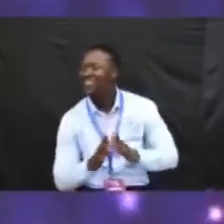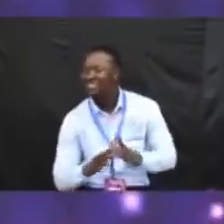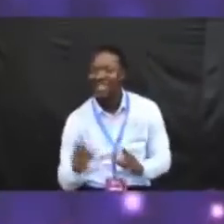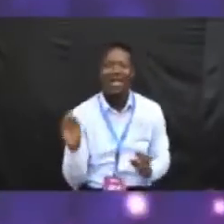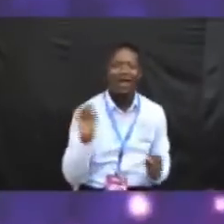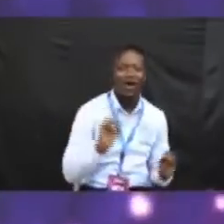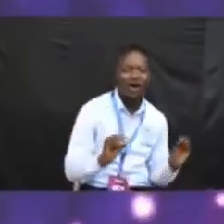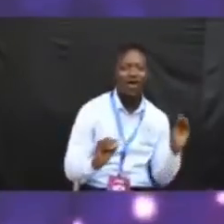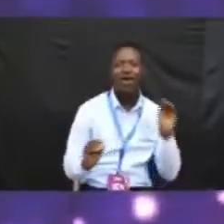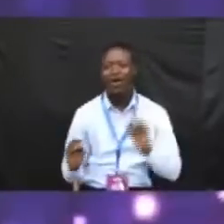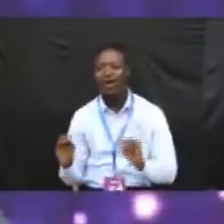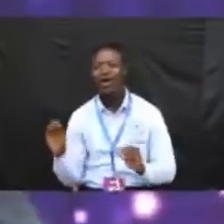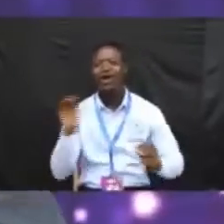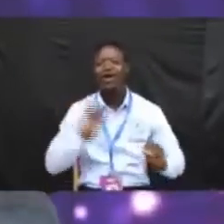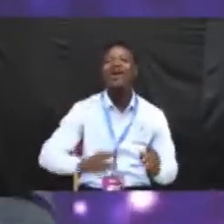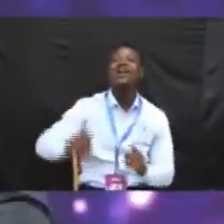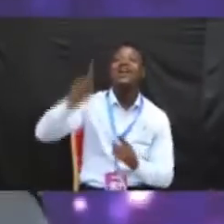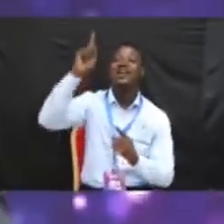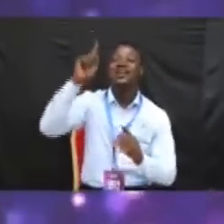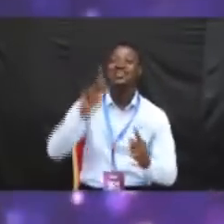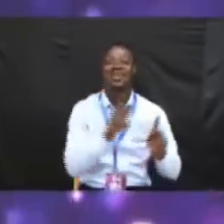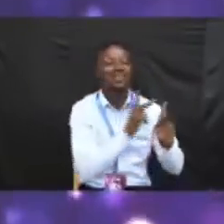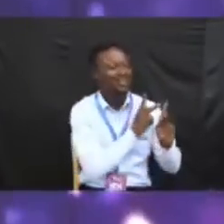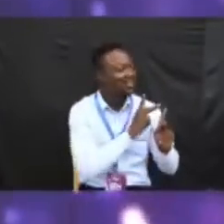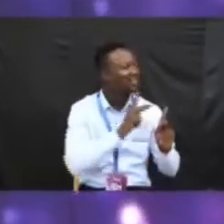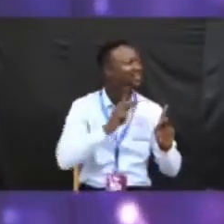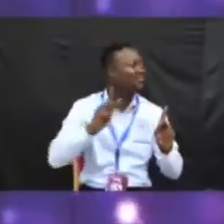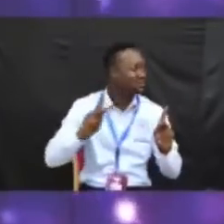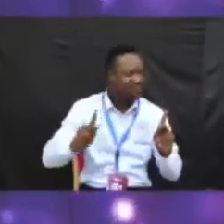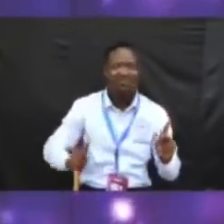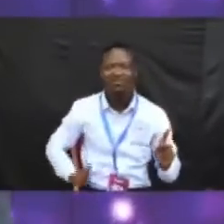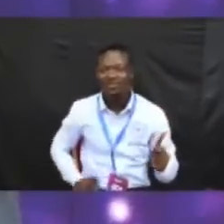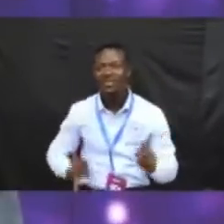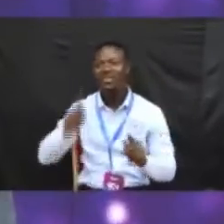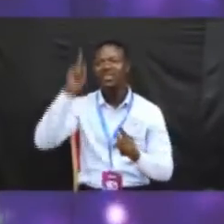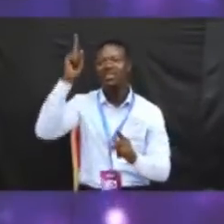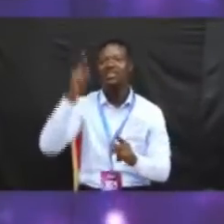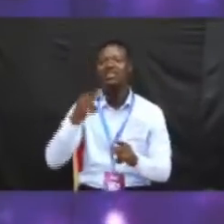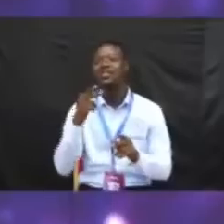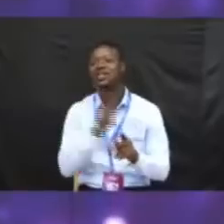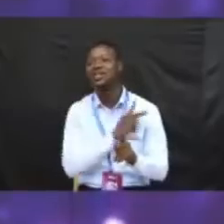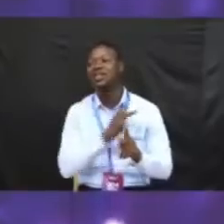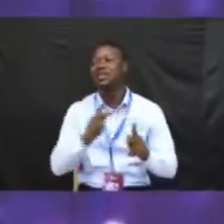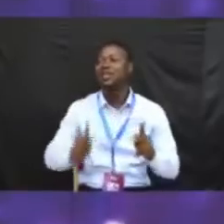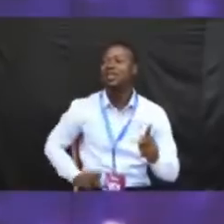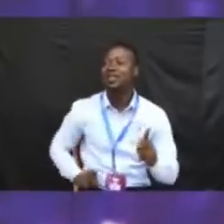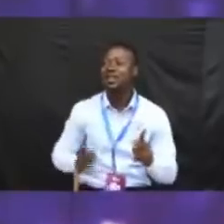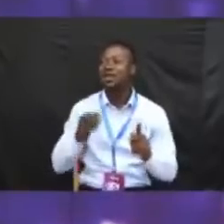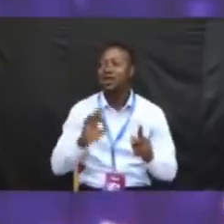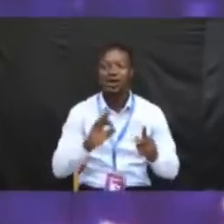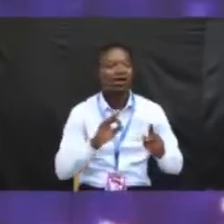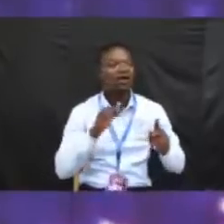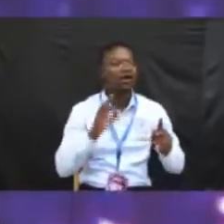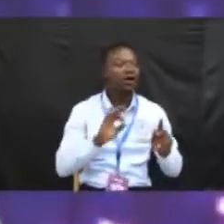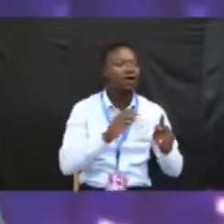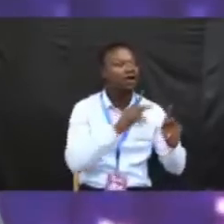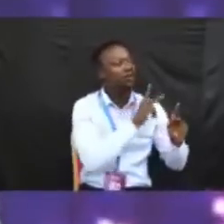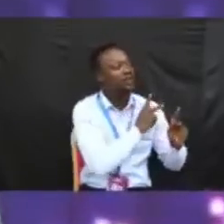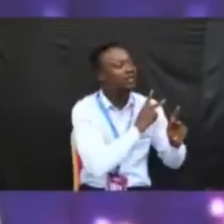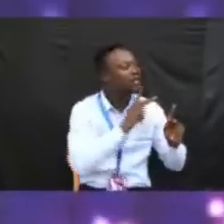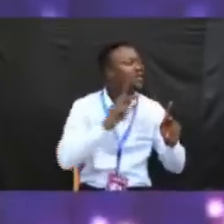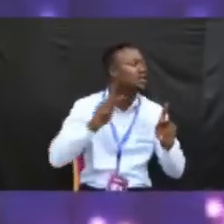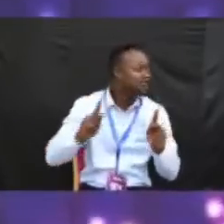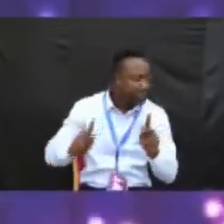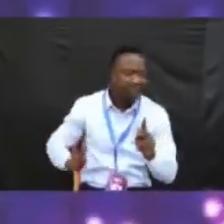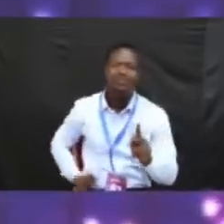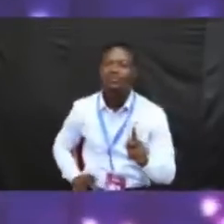Jesus. Oh, he is the king. He is the king. He is the king of